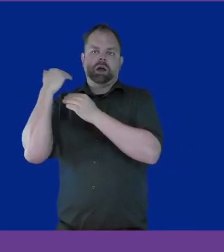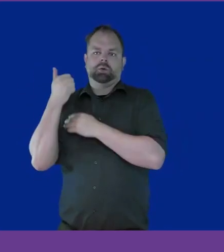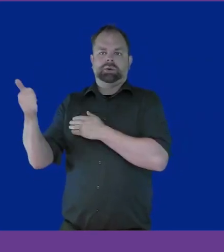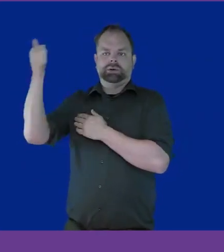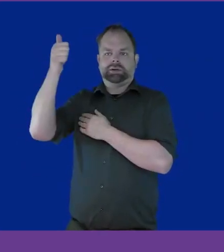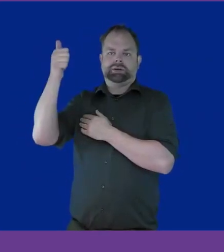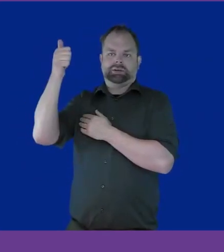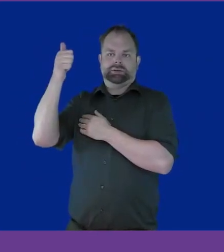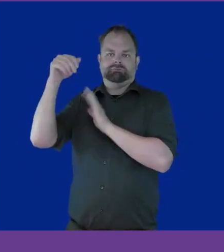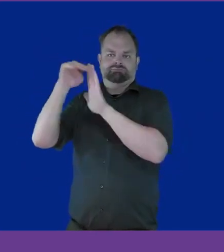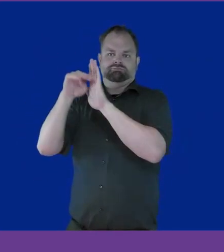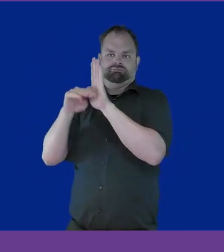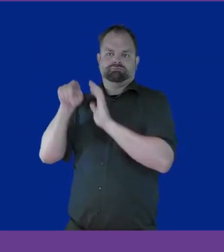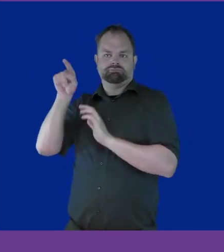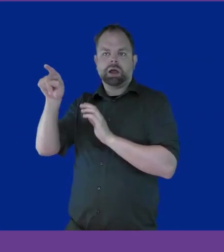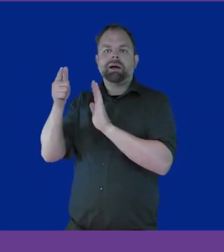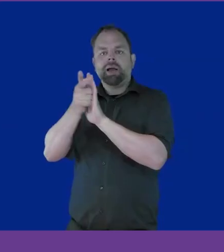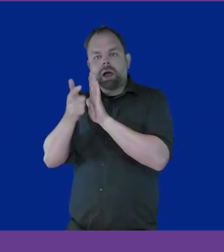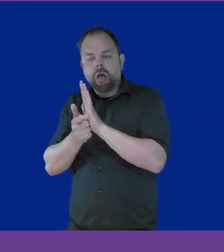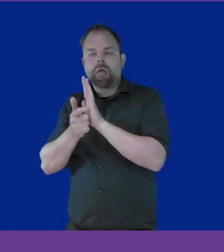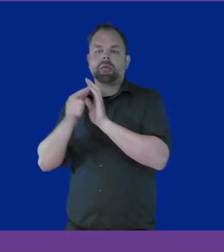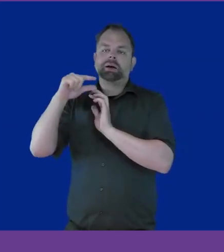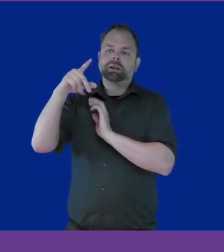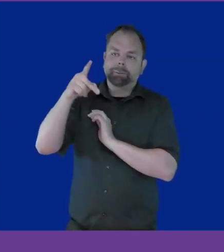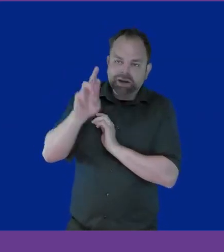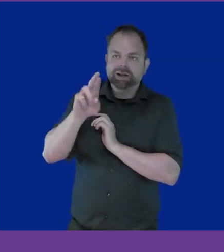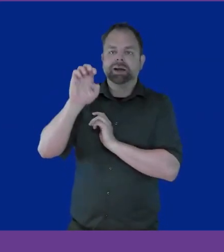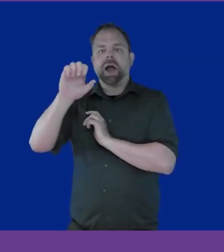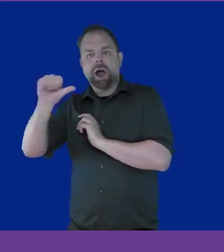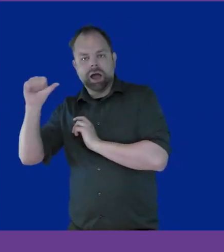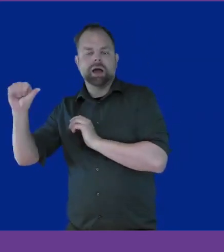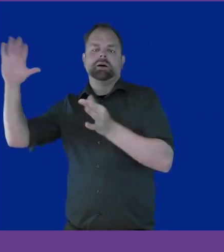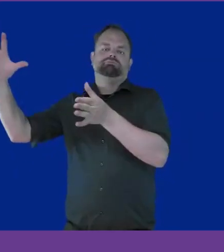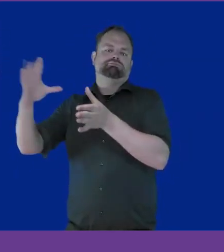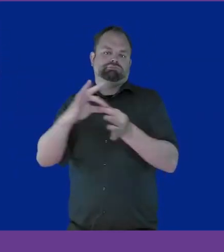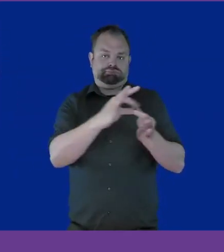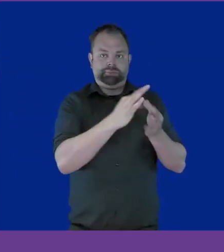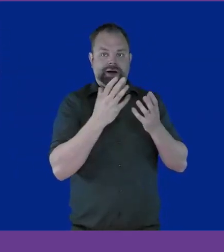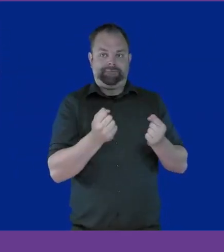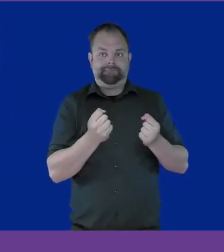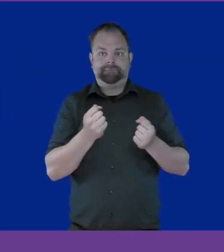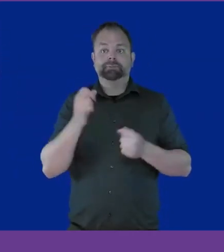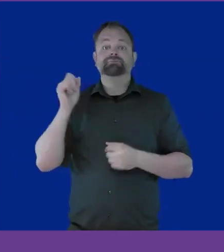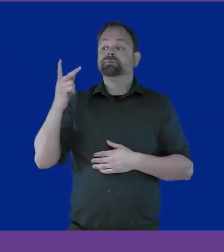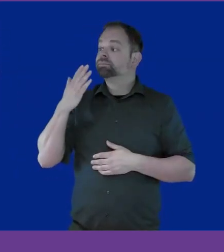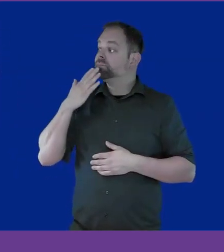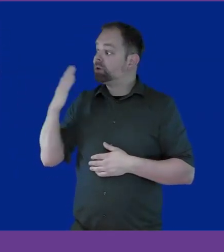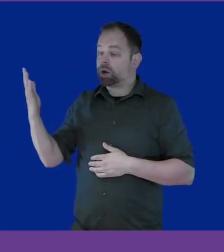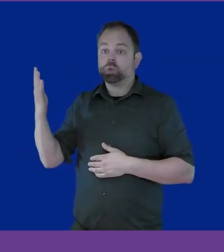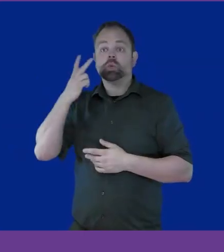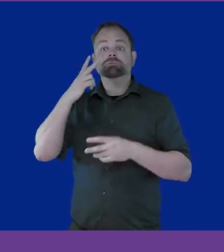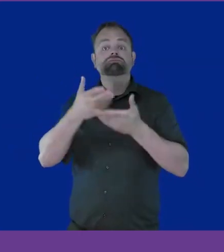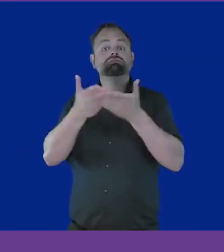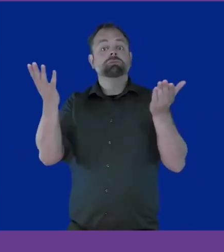I'm looking around the audience here. If there are questions, pressing questions, would like to involve the audience if you have questions to